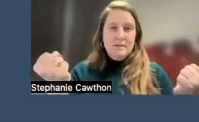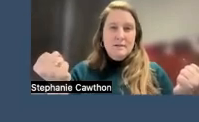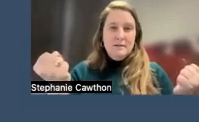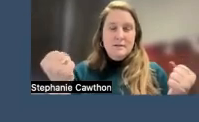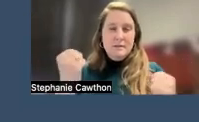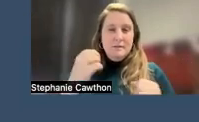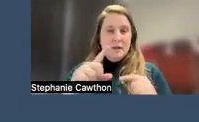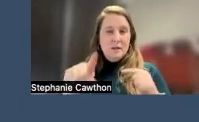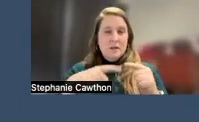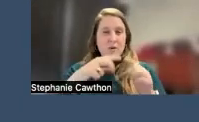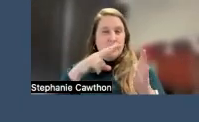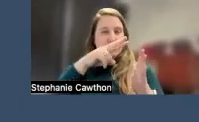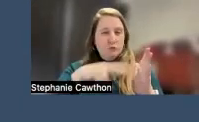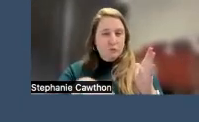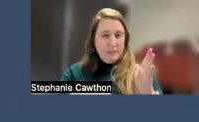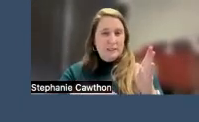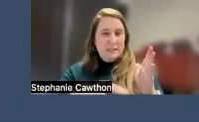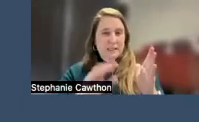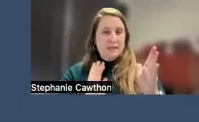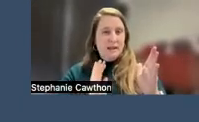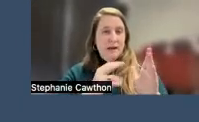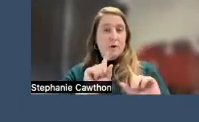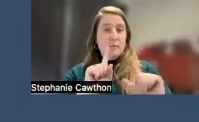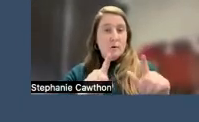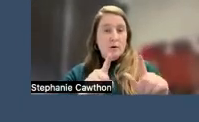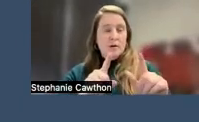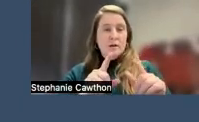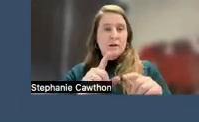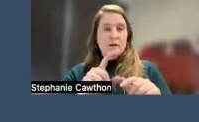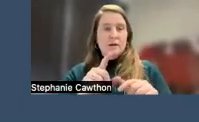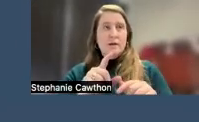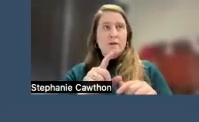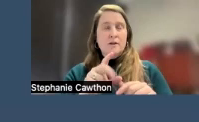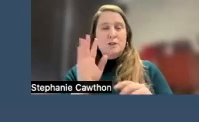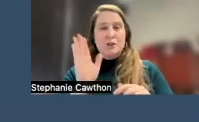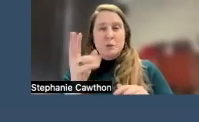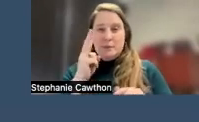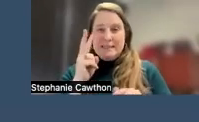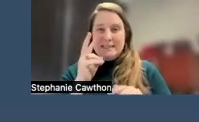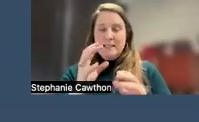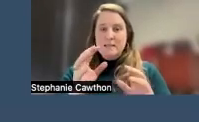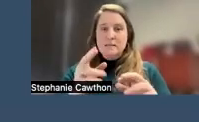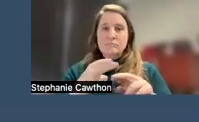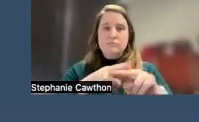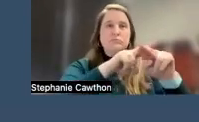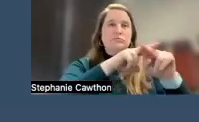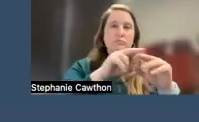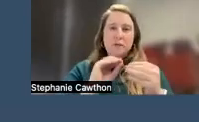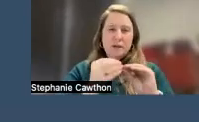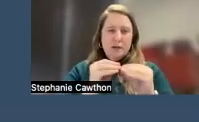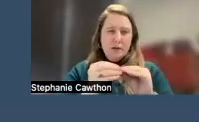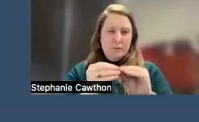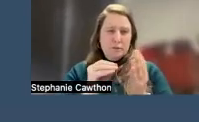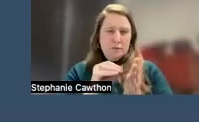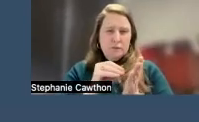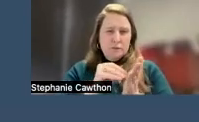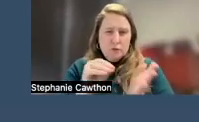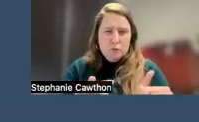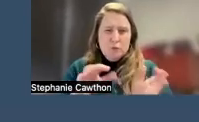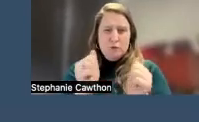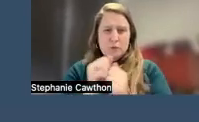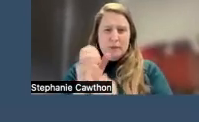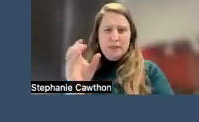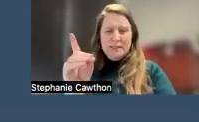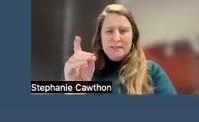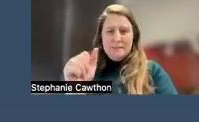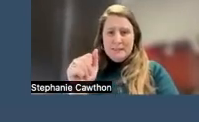mental health and how to focus in that way. When you read our report, you'll see